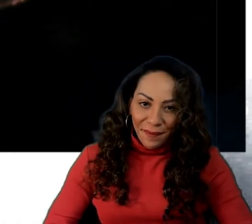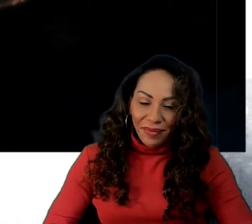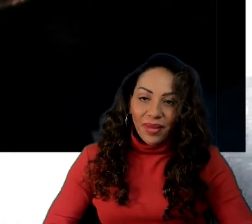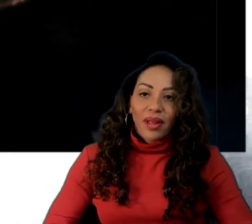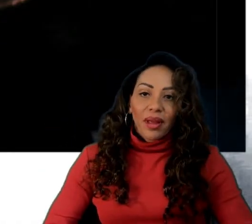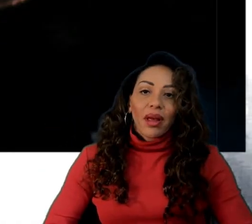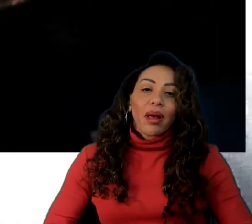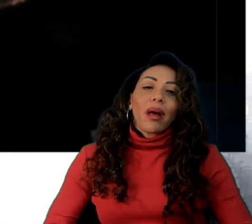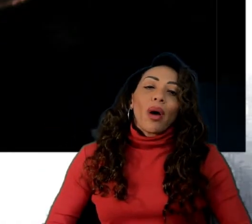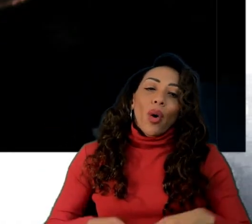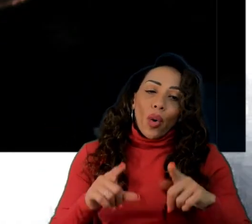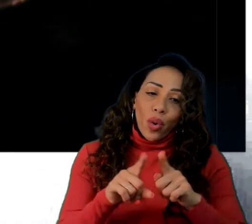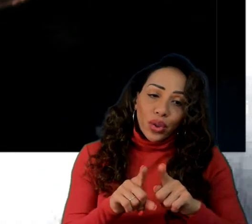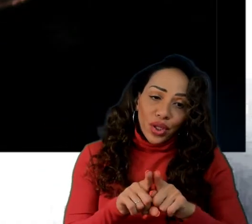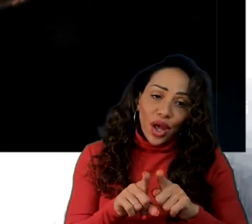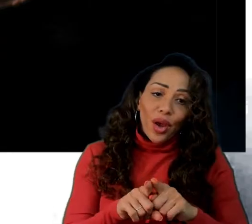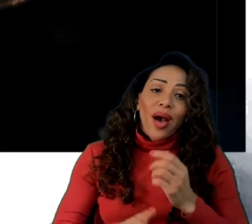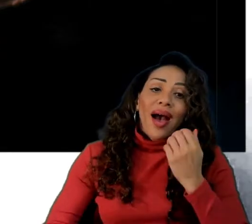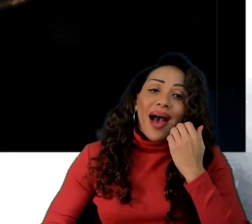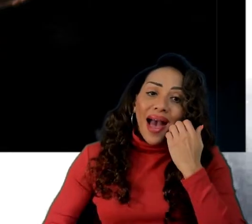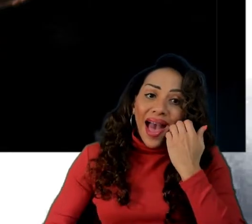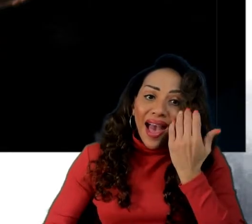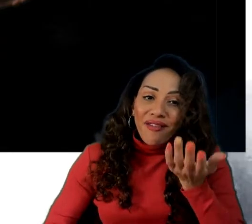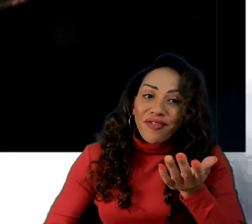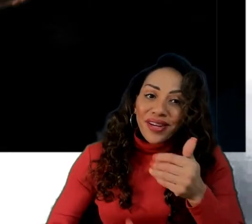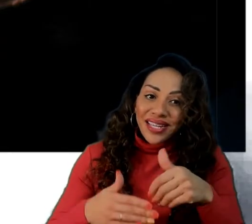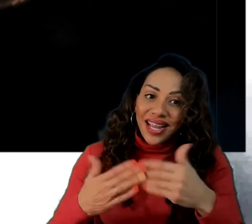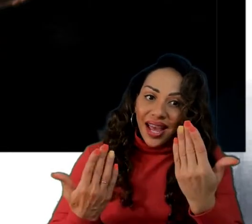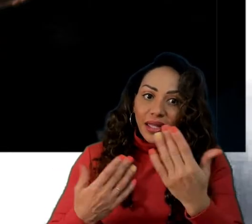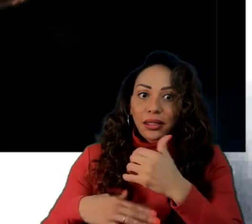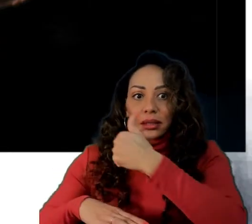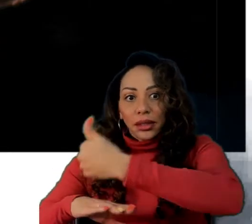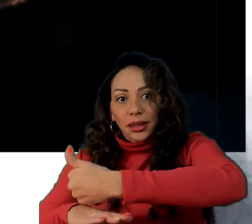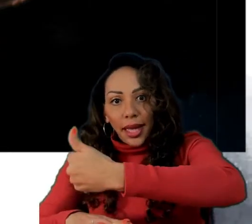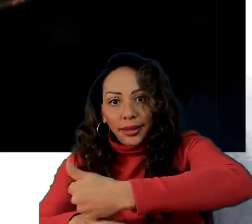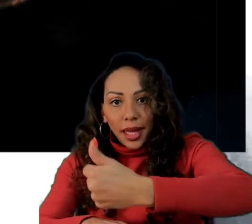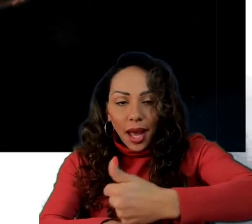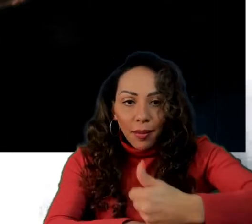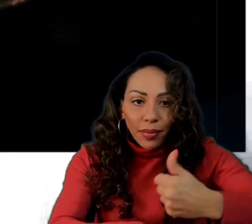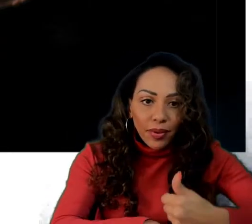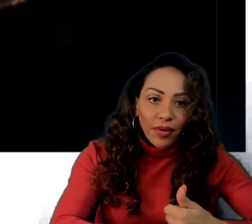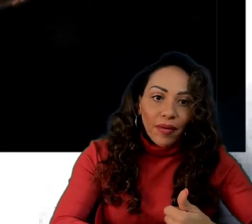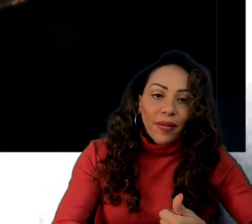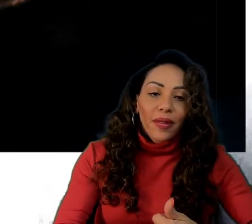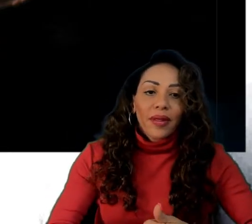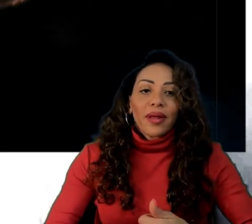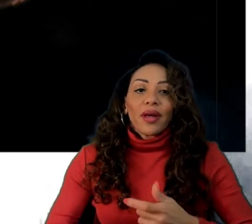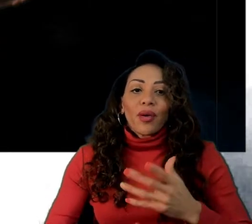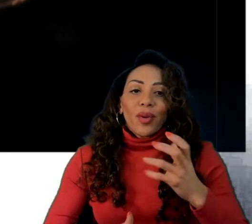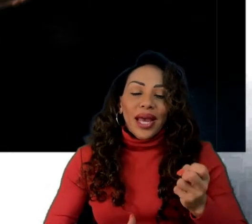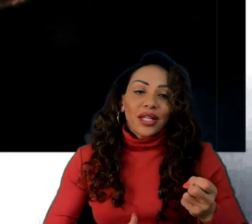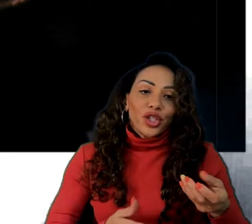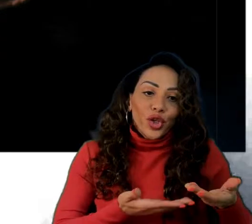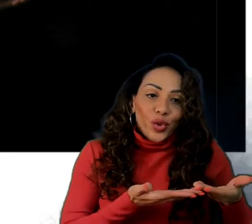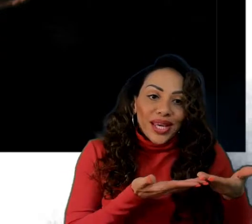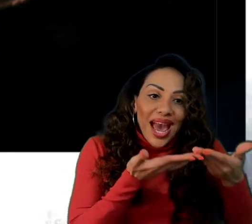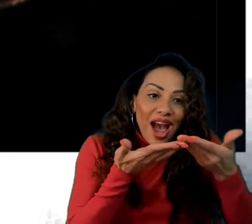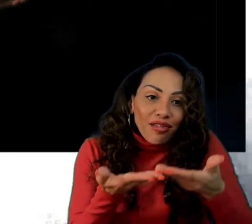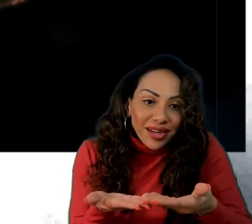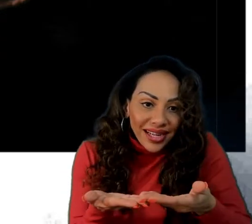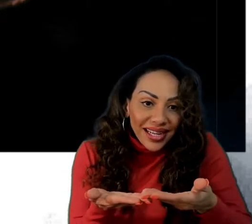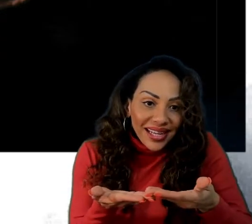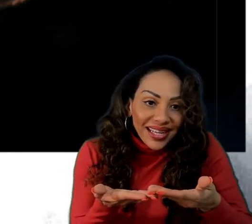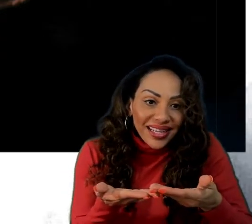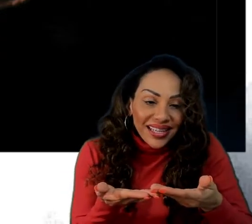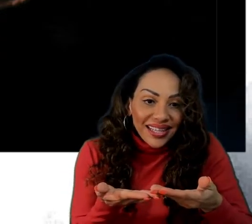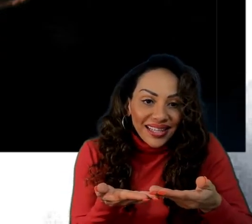stage every day where we had to pipette the algae in and out of the exhibit. We couldn't leave it in